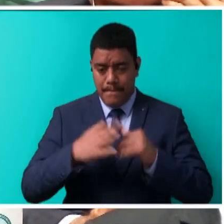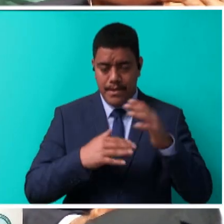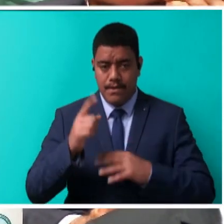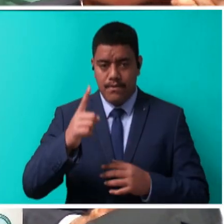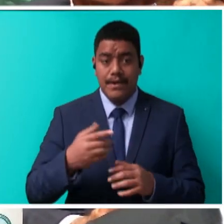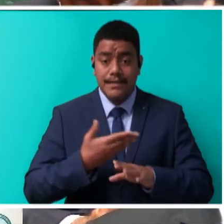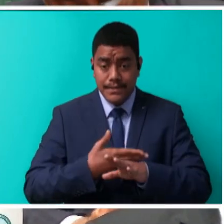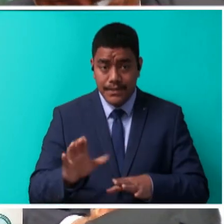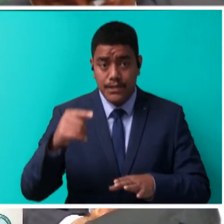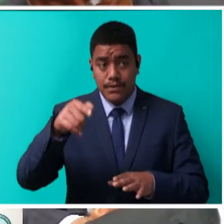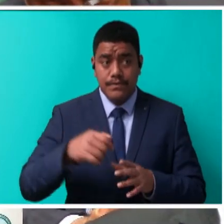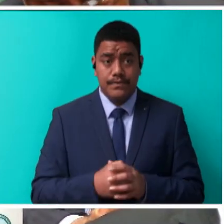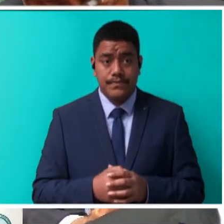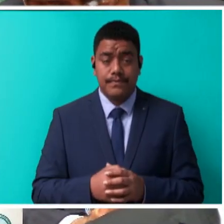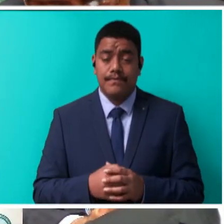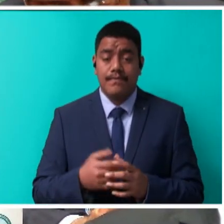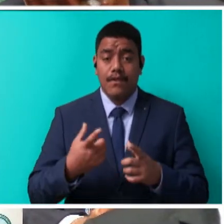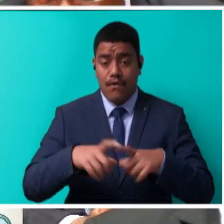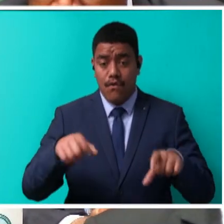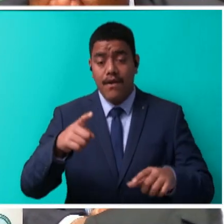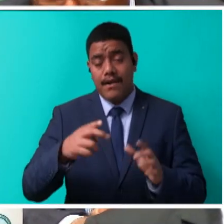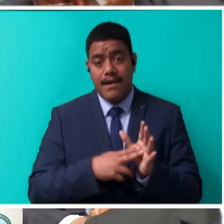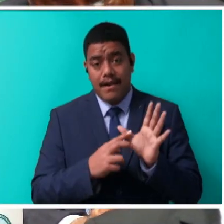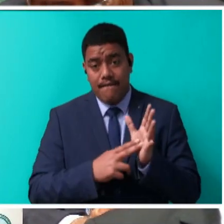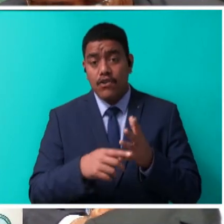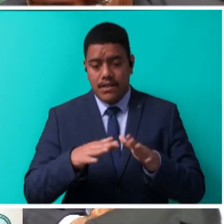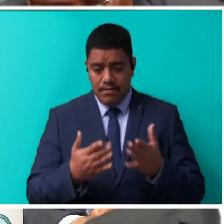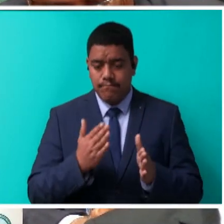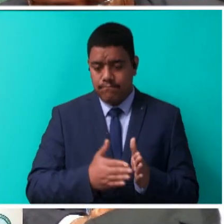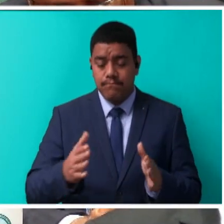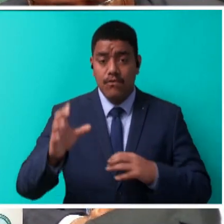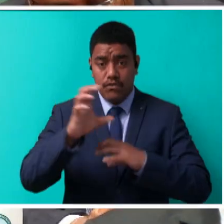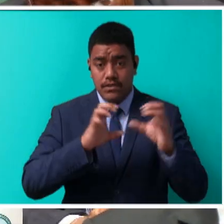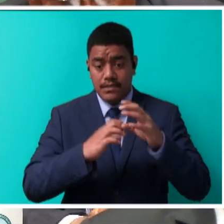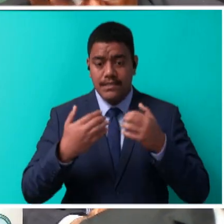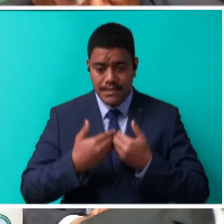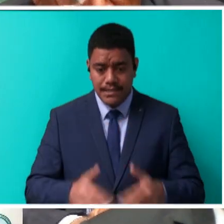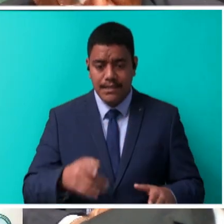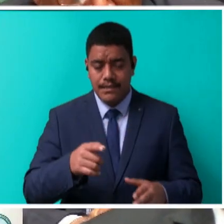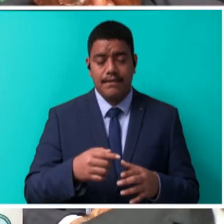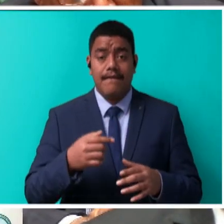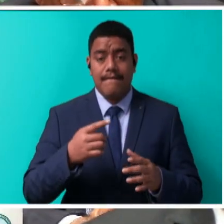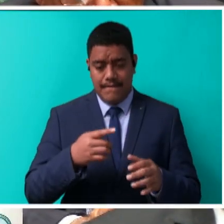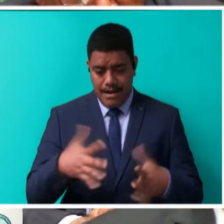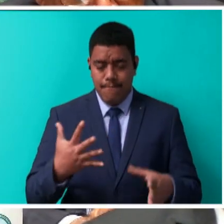The new Kiasi courthouse in Abusa is being tendered, with construction to begin once procurement is